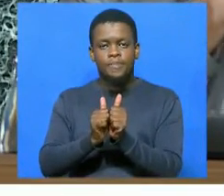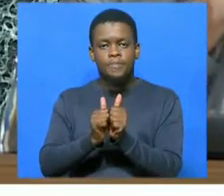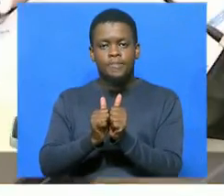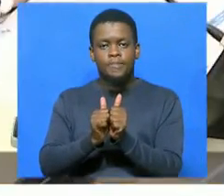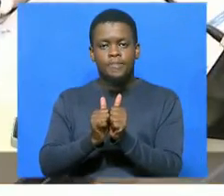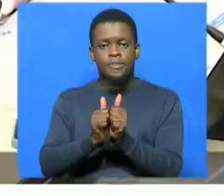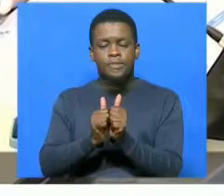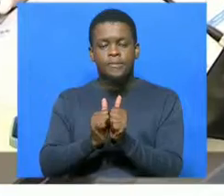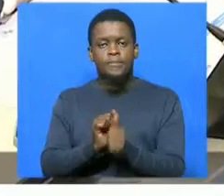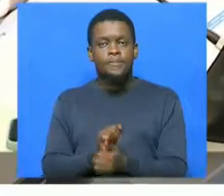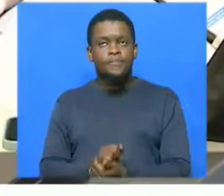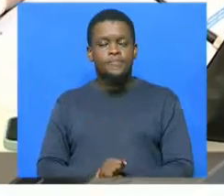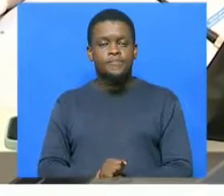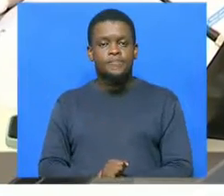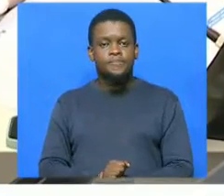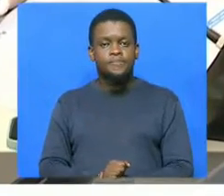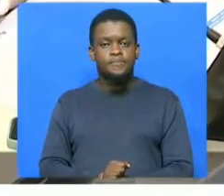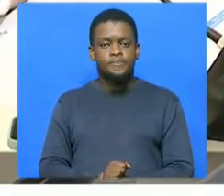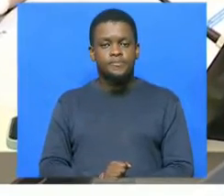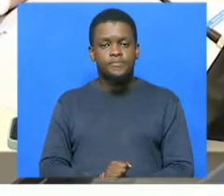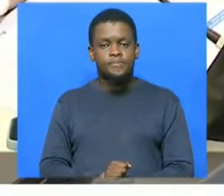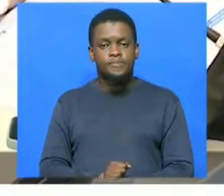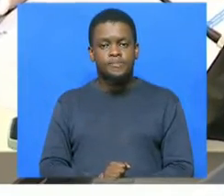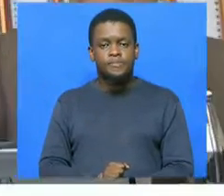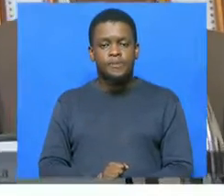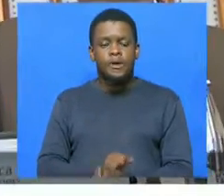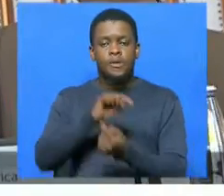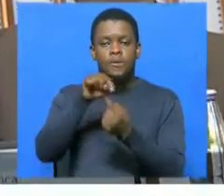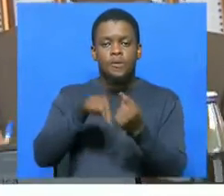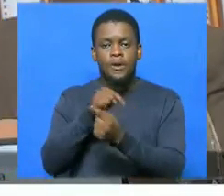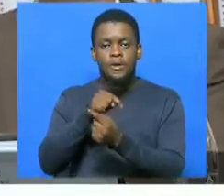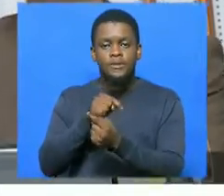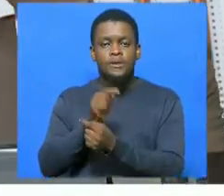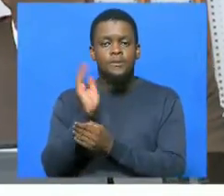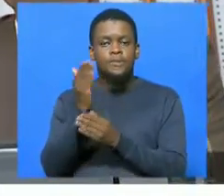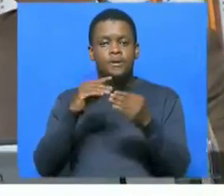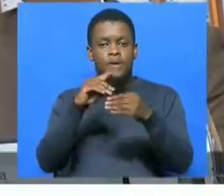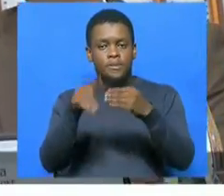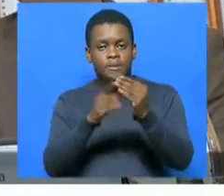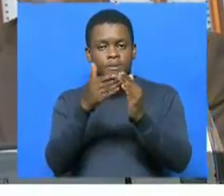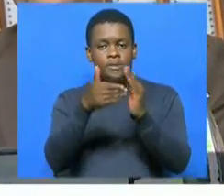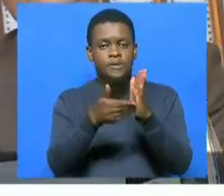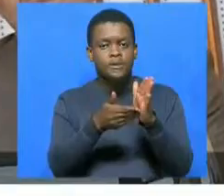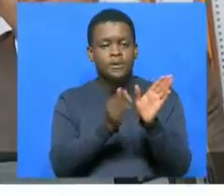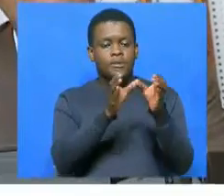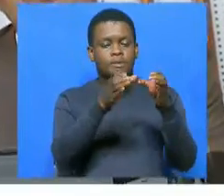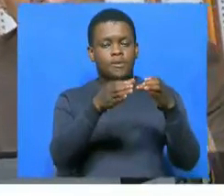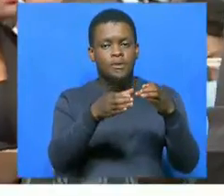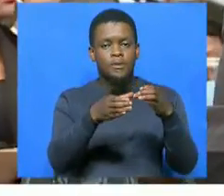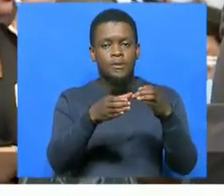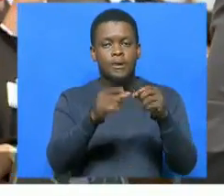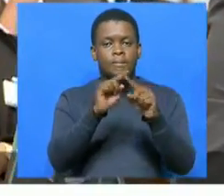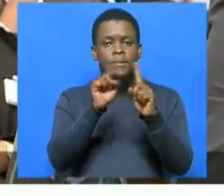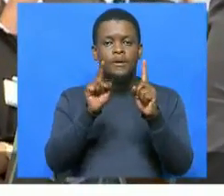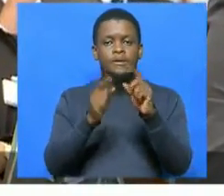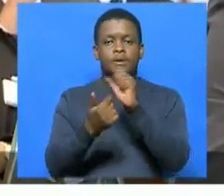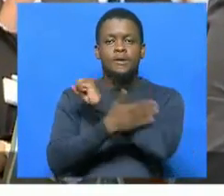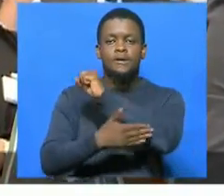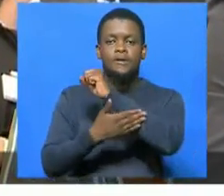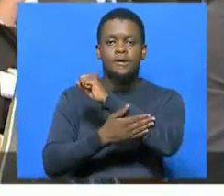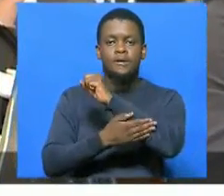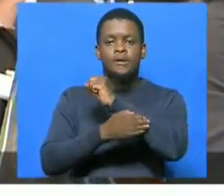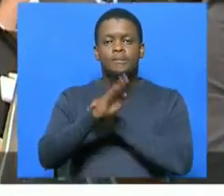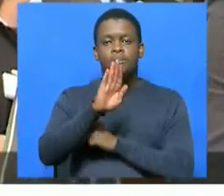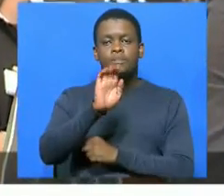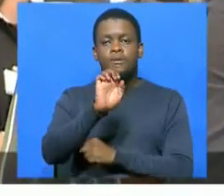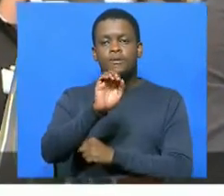African continent. Advancing her regional footprint in the beef industry is also a strategic move for a country whose beef has for decades